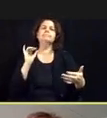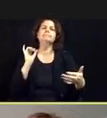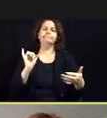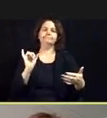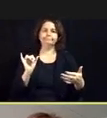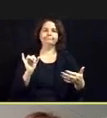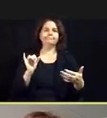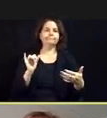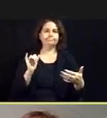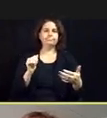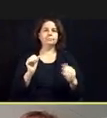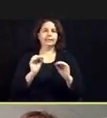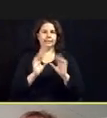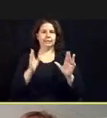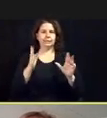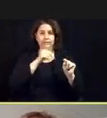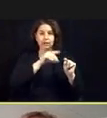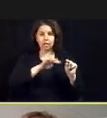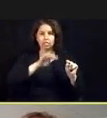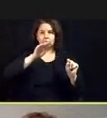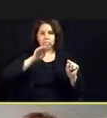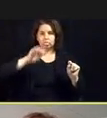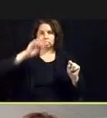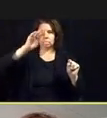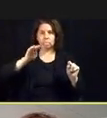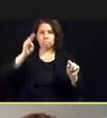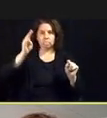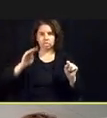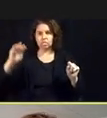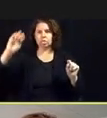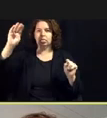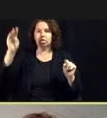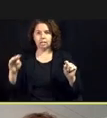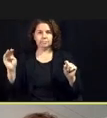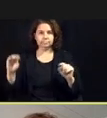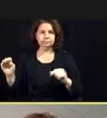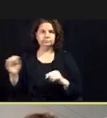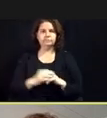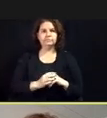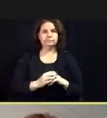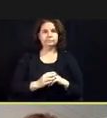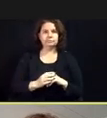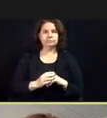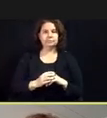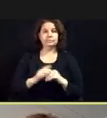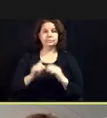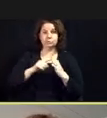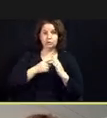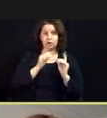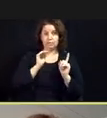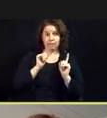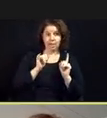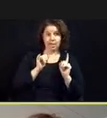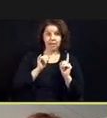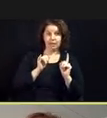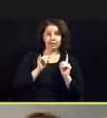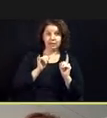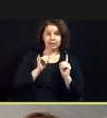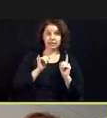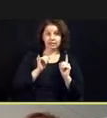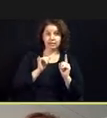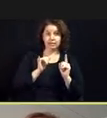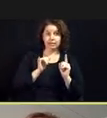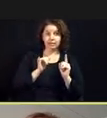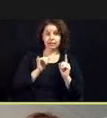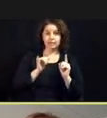saw increases in cases starting in early May after the very